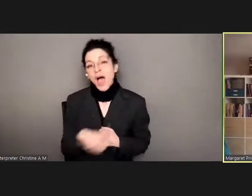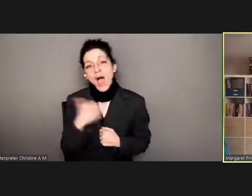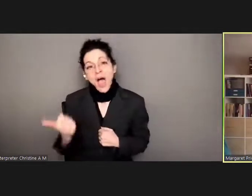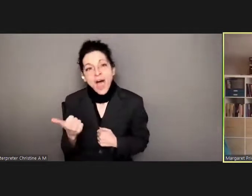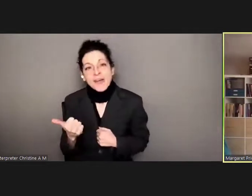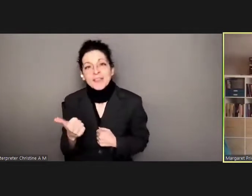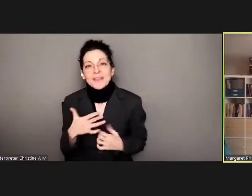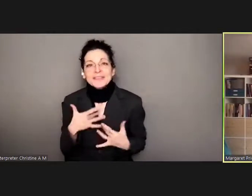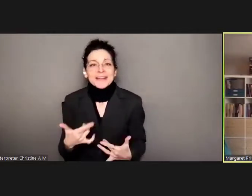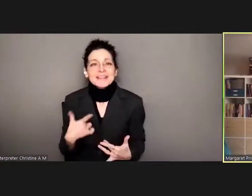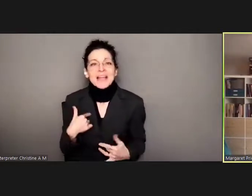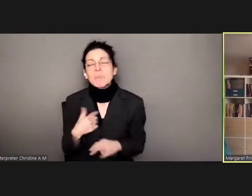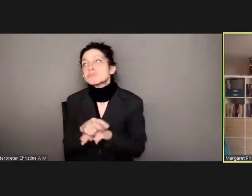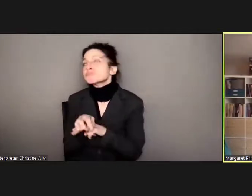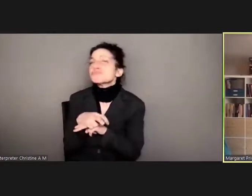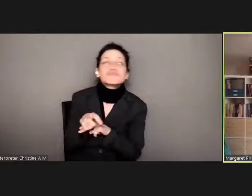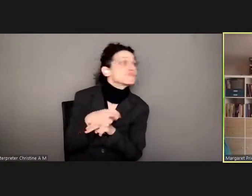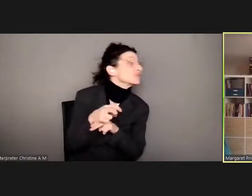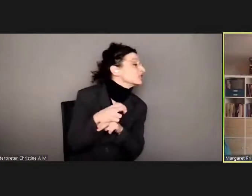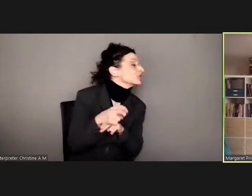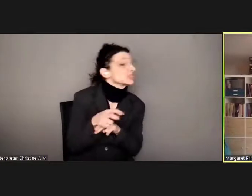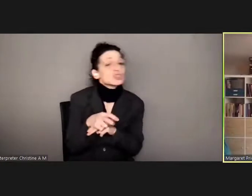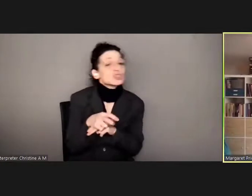shift around, change position.